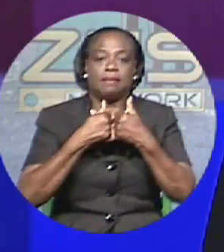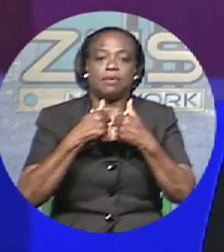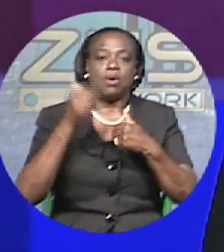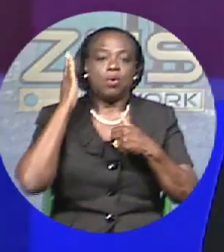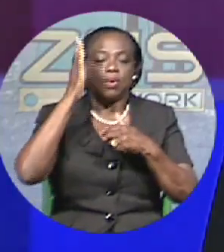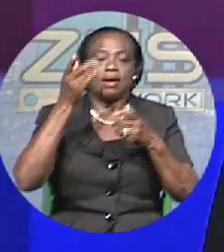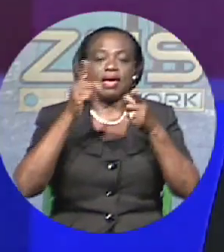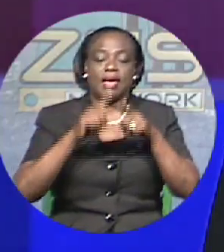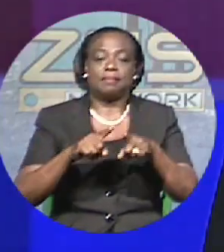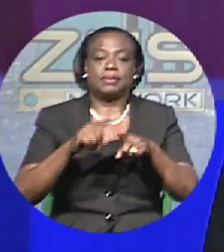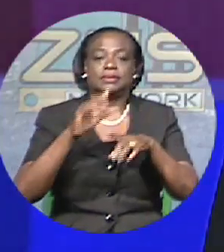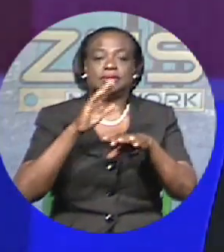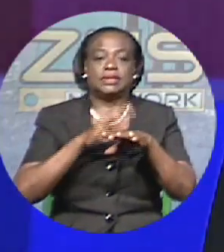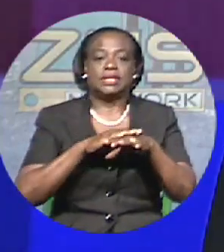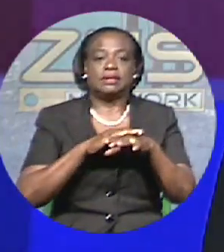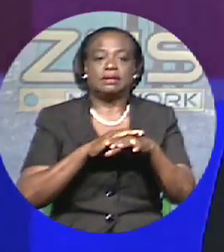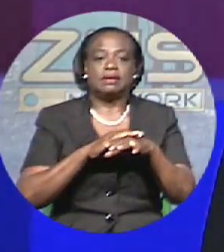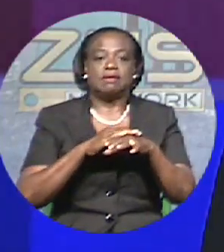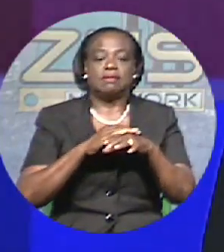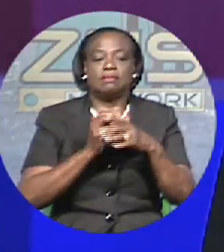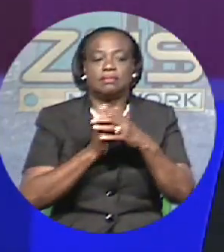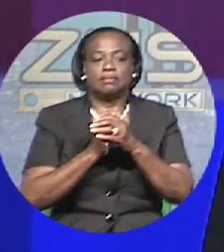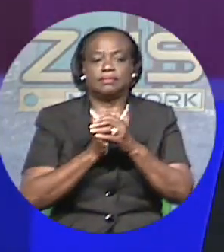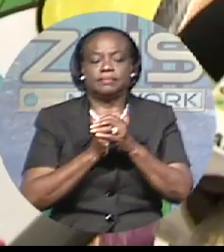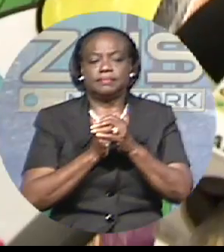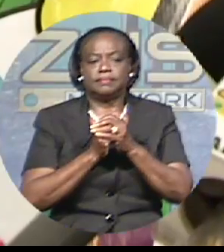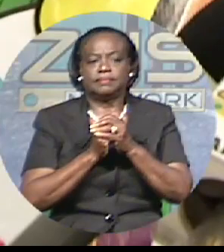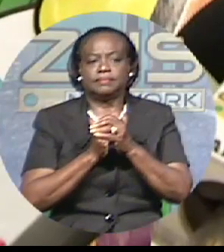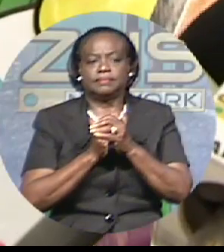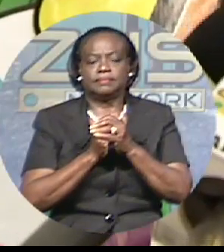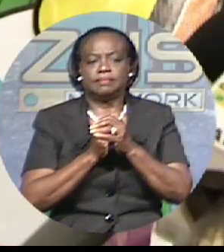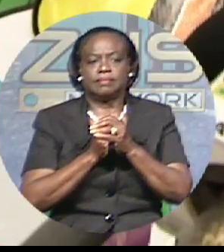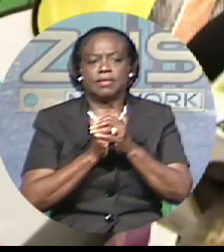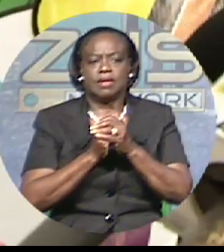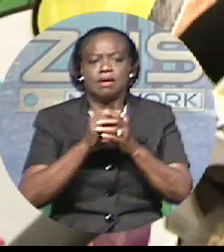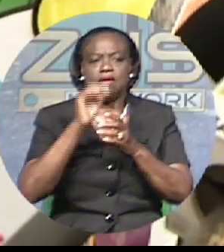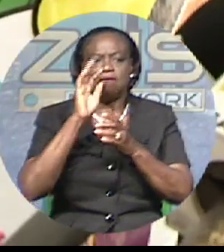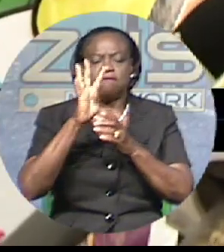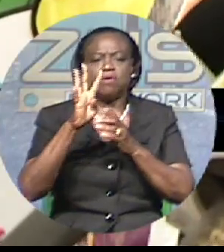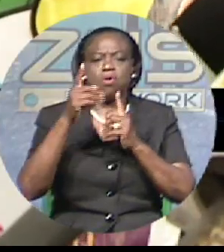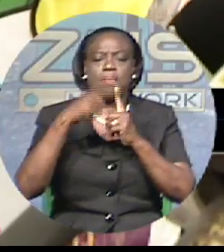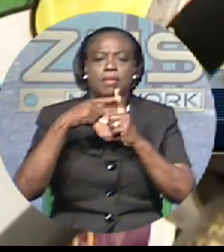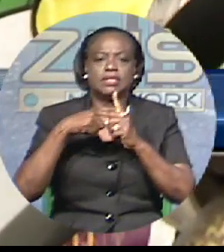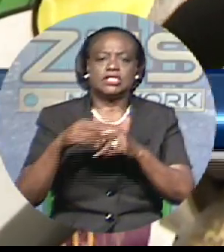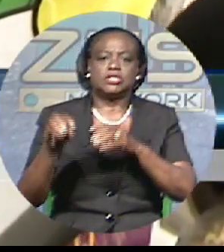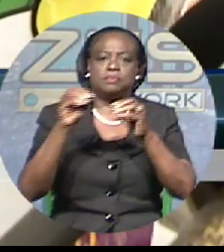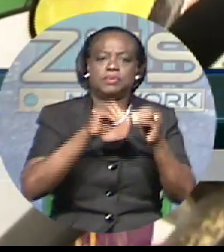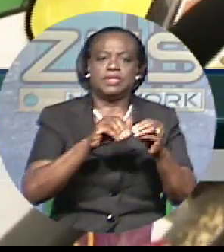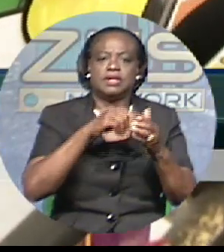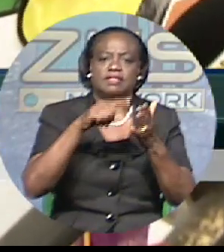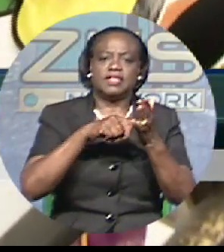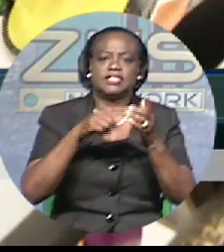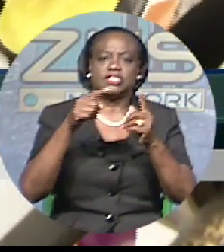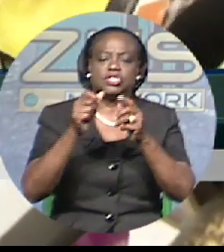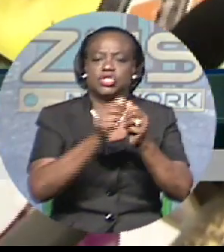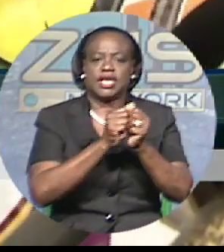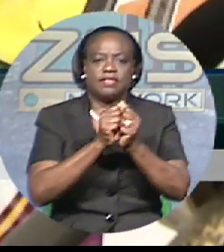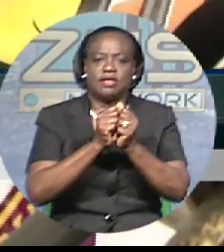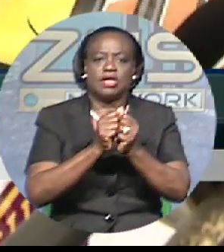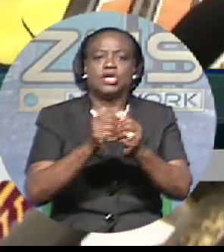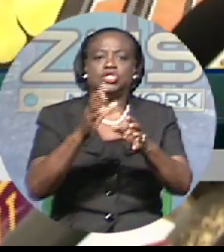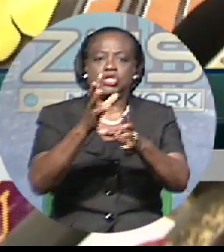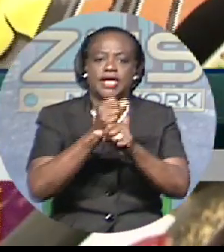Tourism is looking to take advantage of the cruise ship market. 4 months to put this event together, to get marketing out